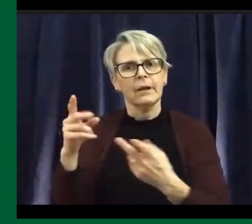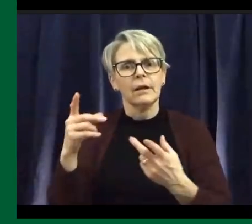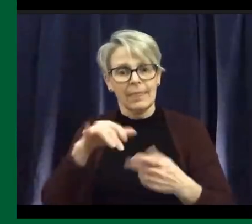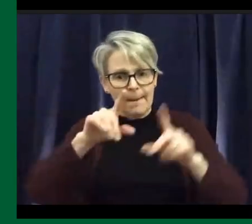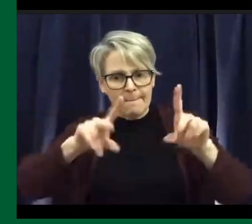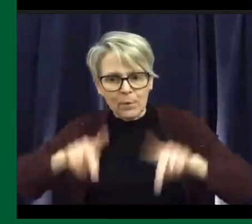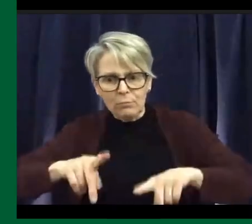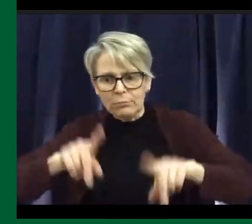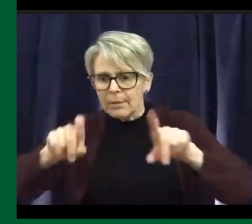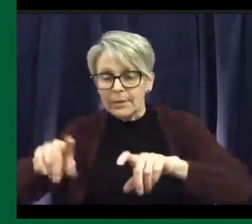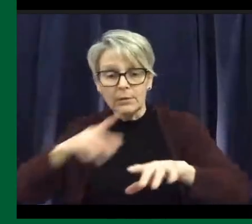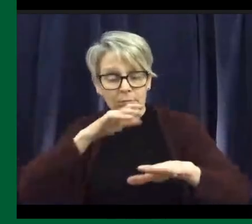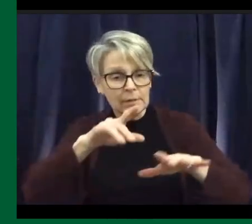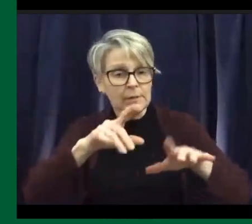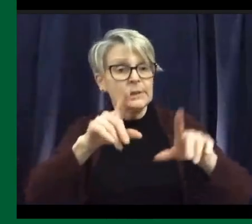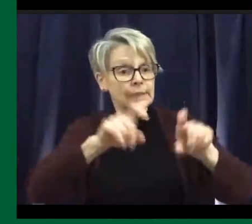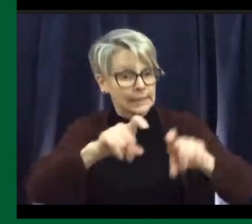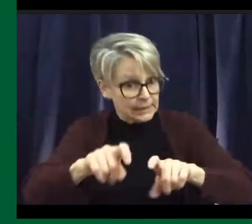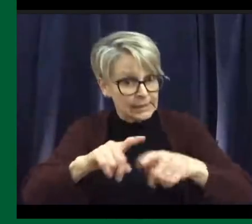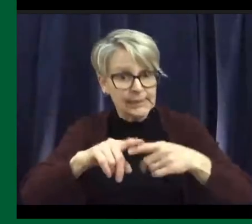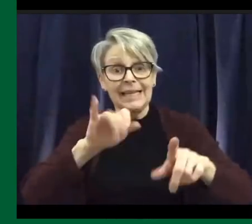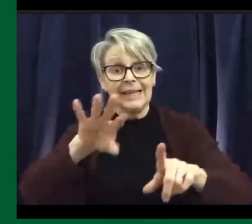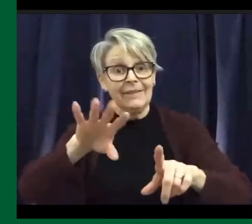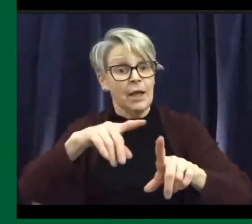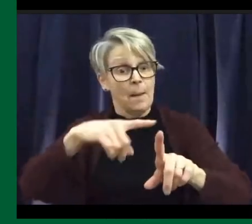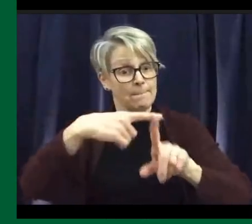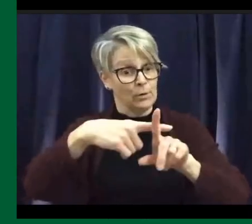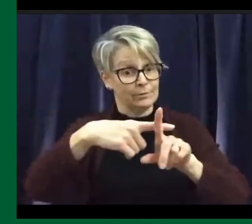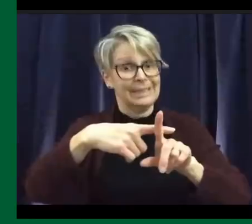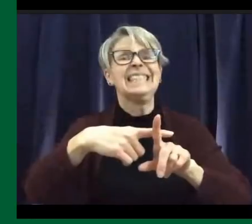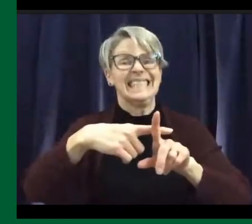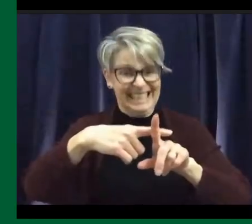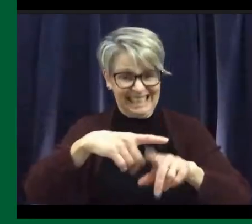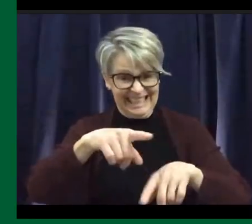receiving the test, and then follow up if there is a positive with the